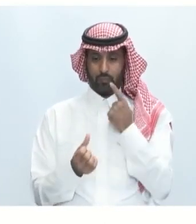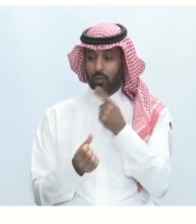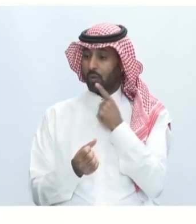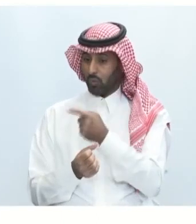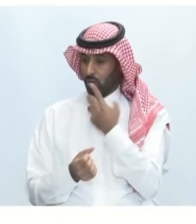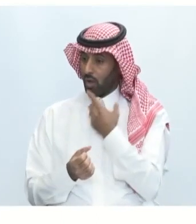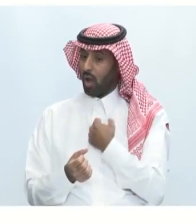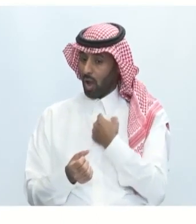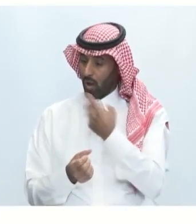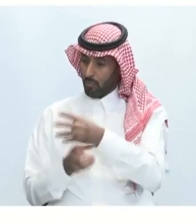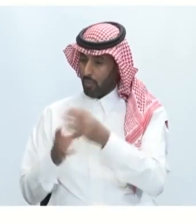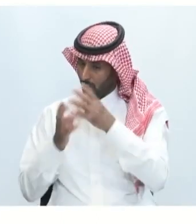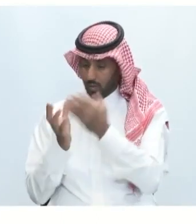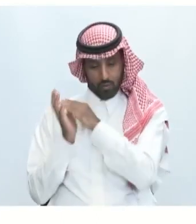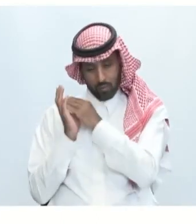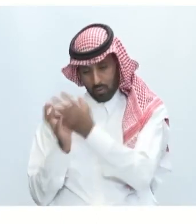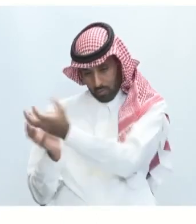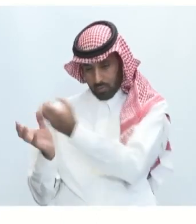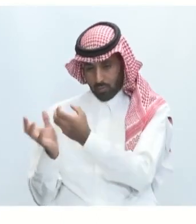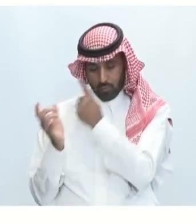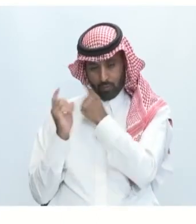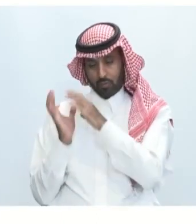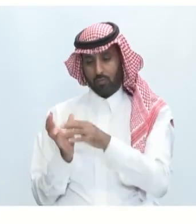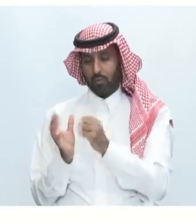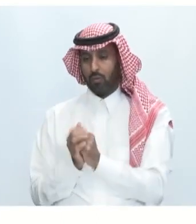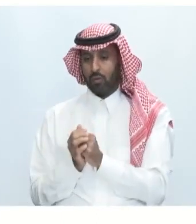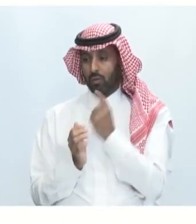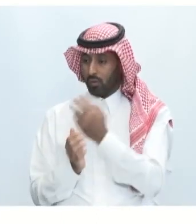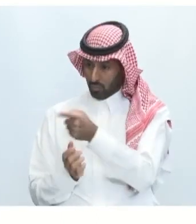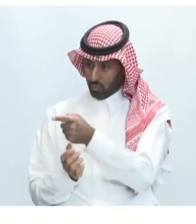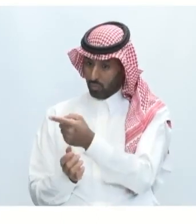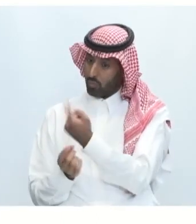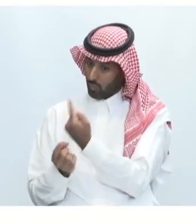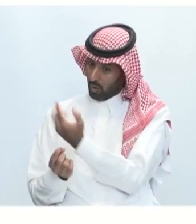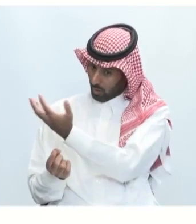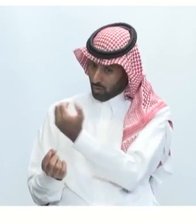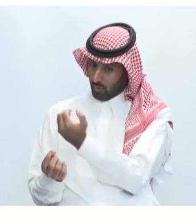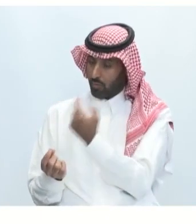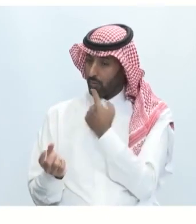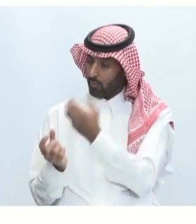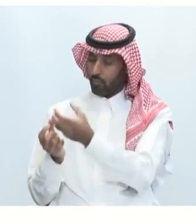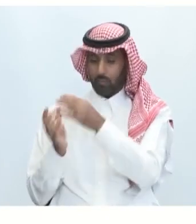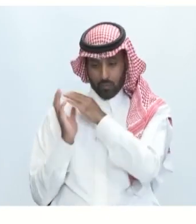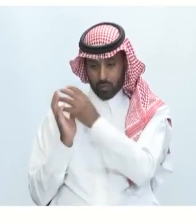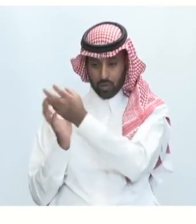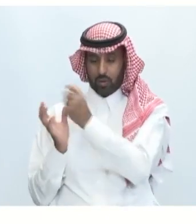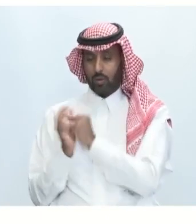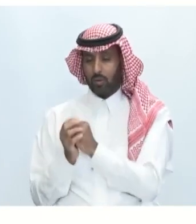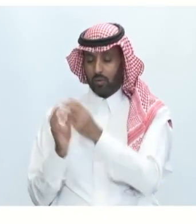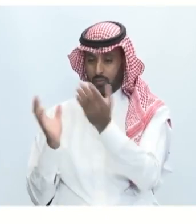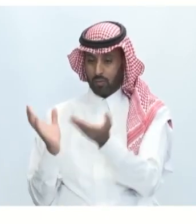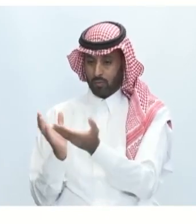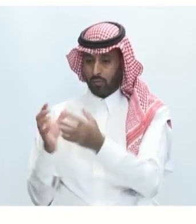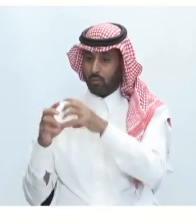you pass a pillow to me? Again, will you pass, of course this is a question form, will you pass